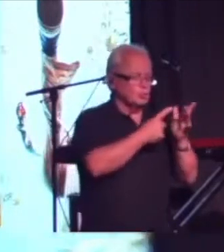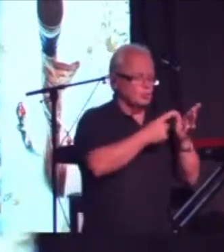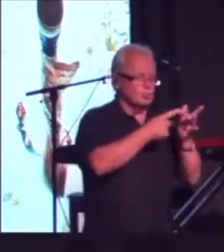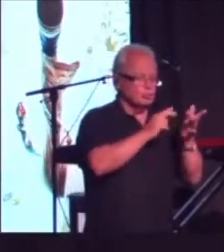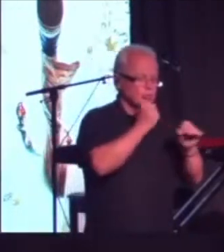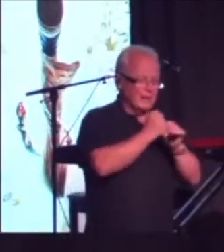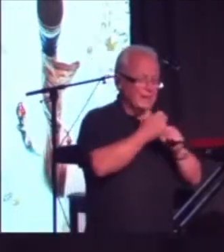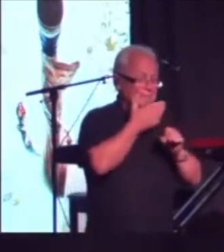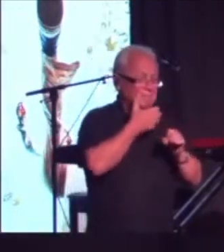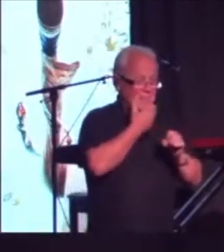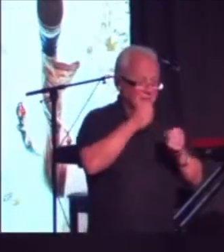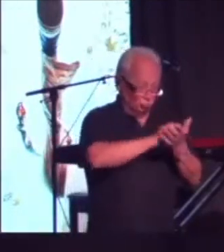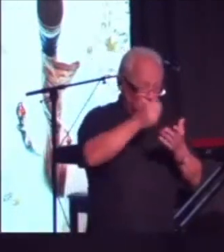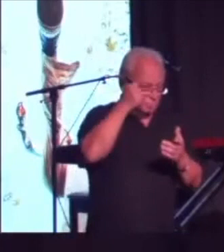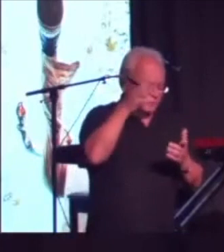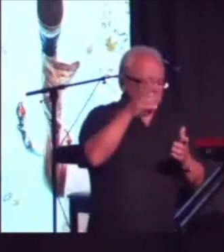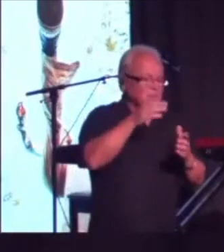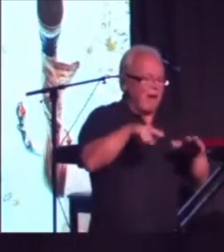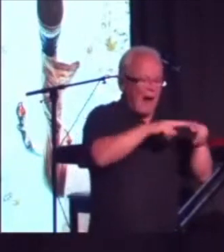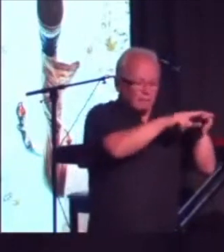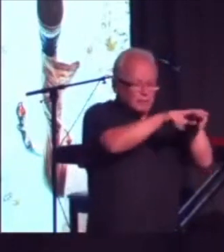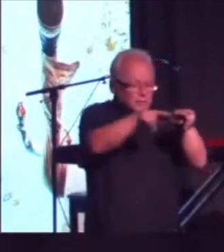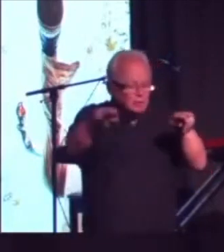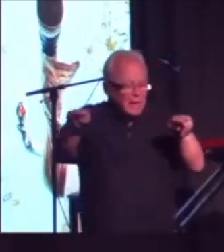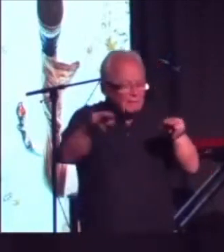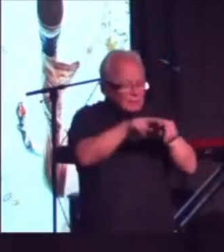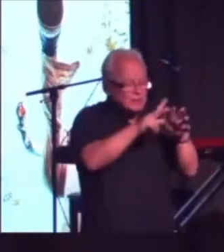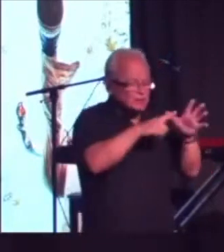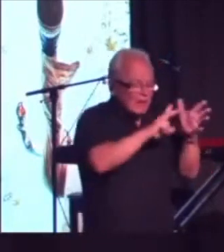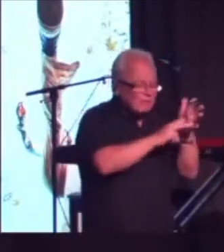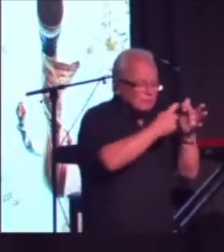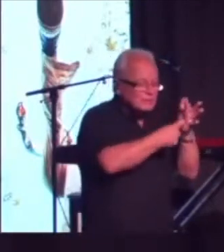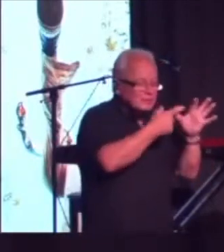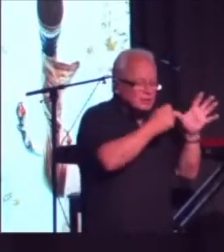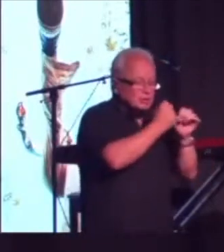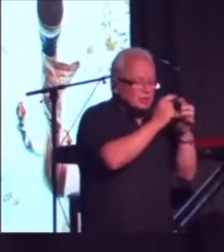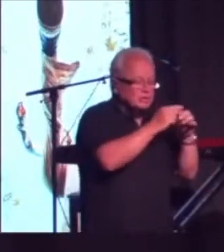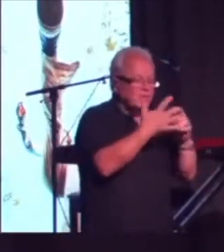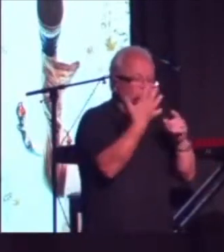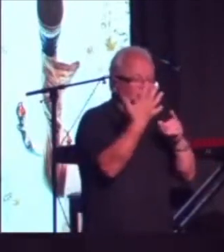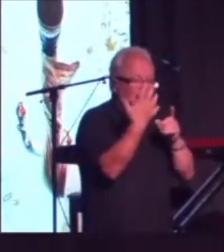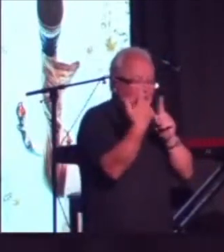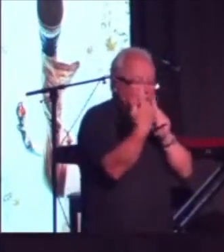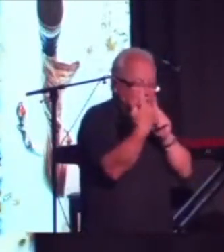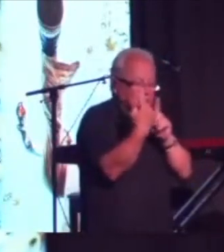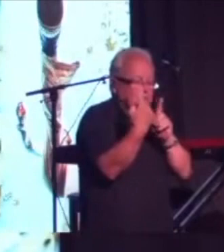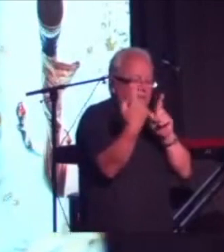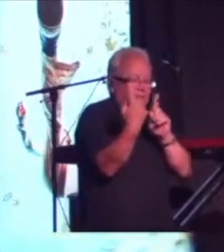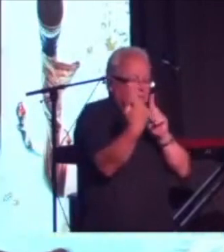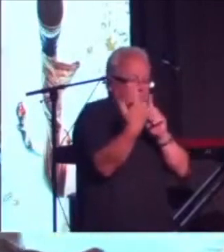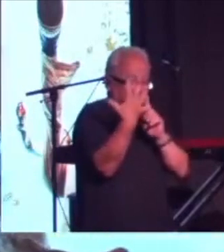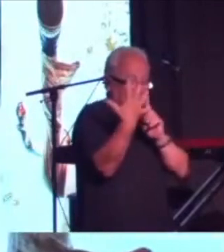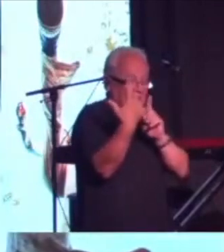friends. You're the average of your five closest friends. So if four of your mates were drunk last night, the chances